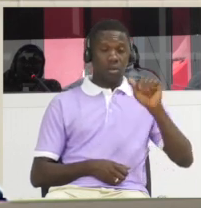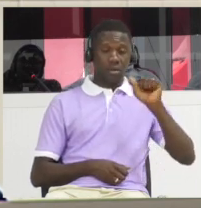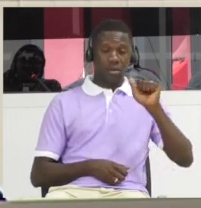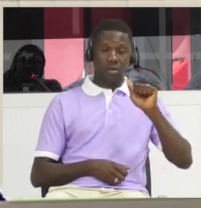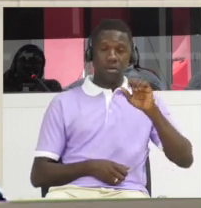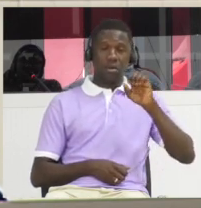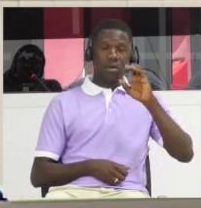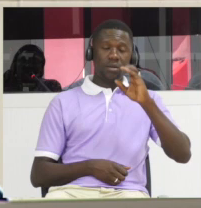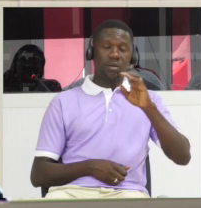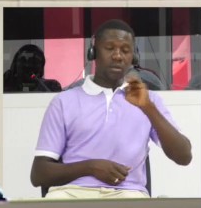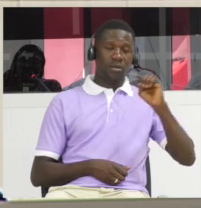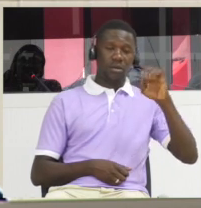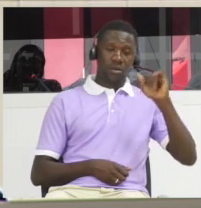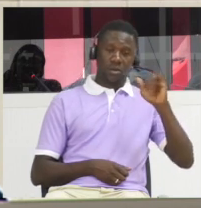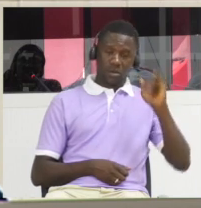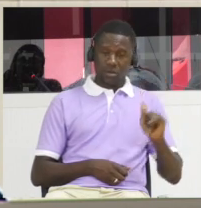driven home